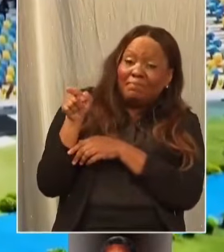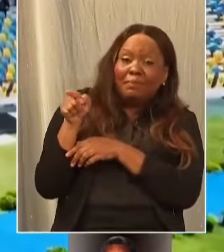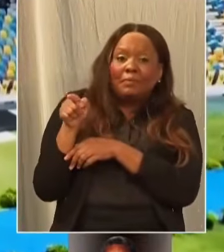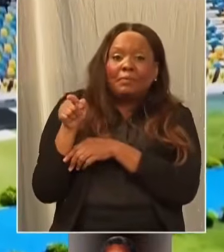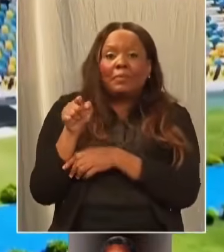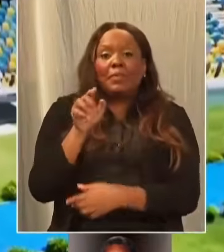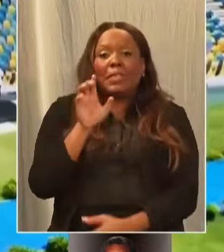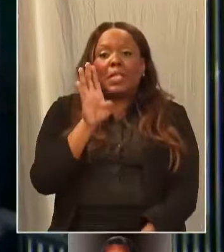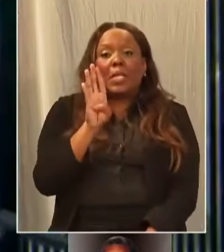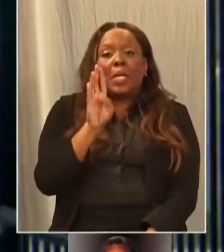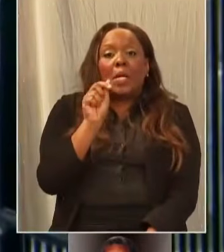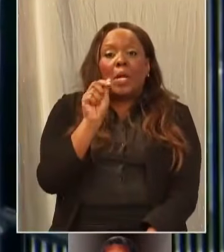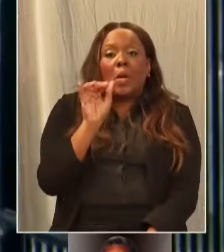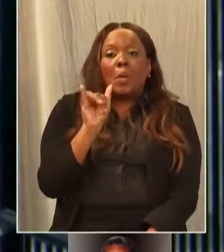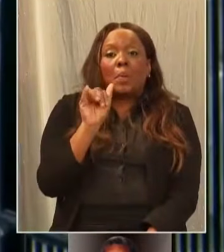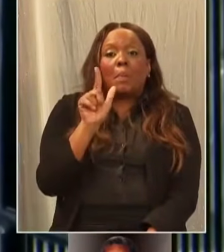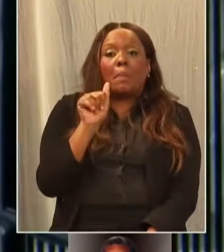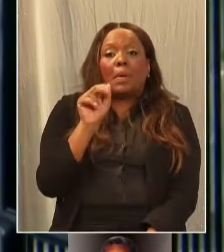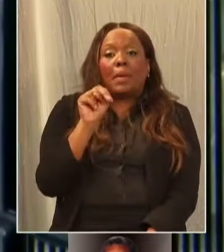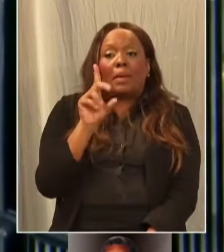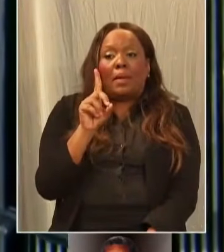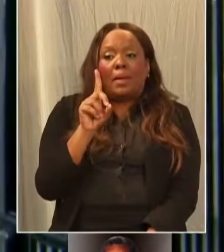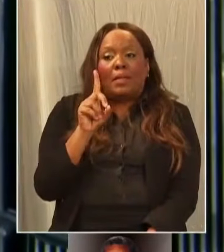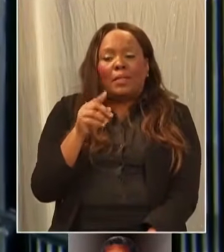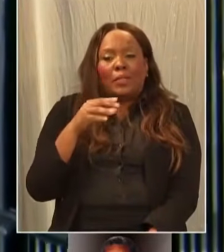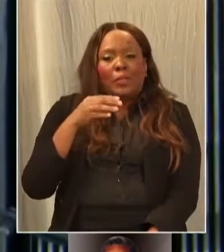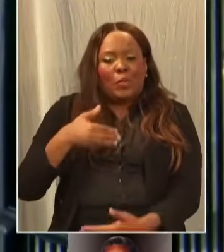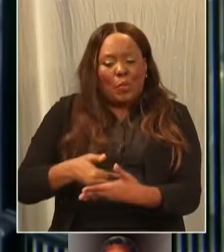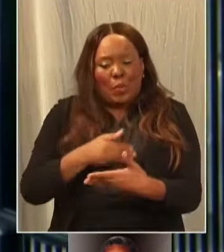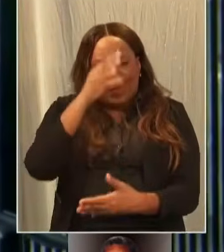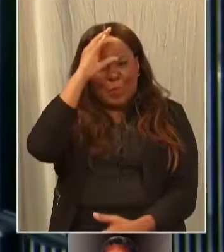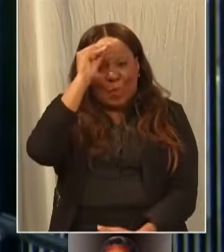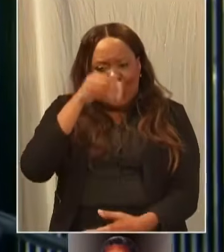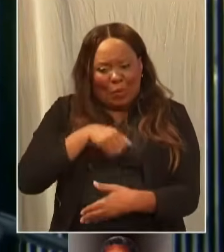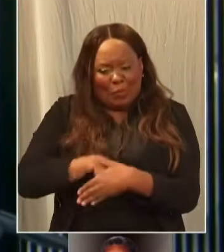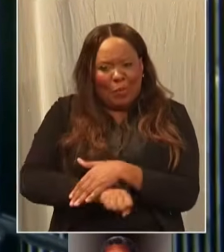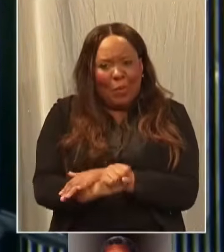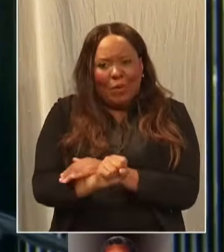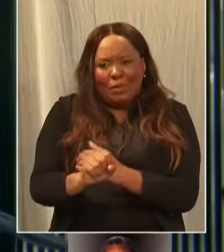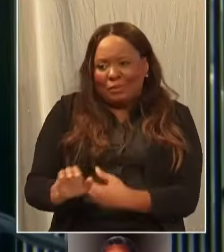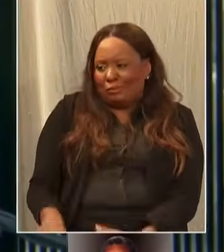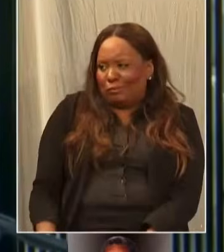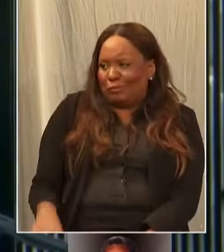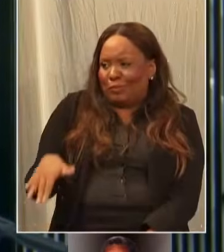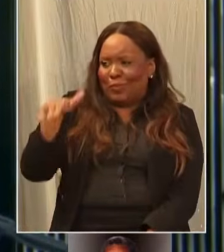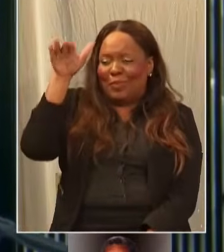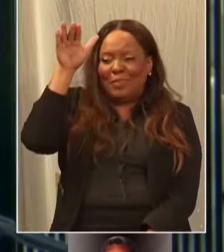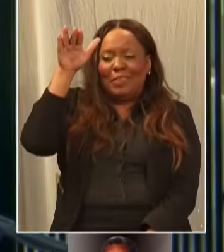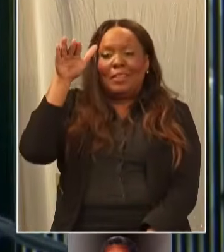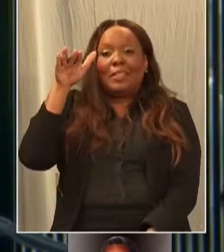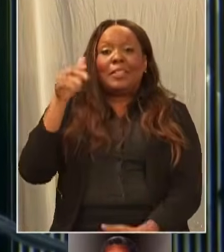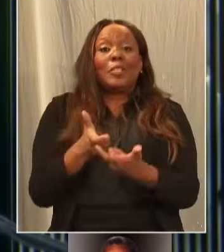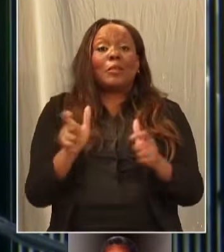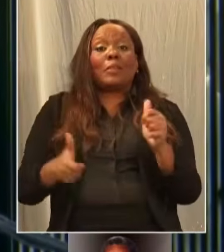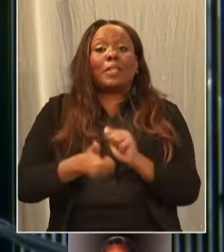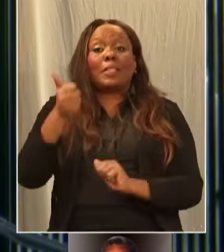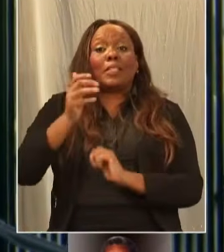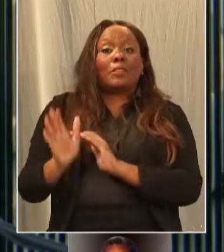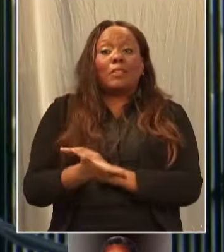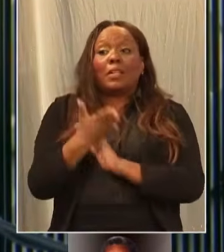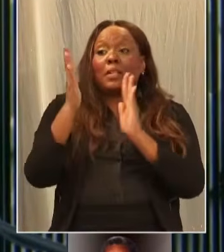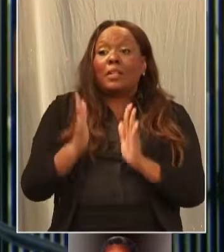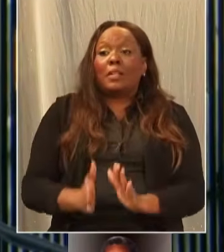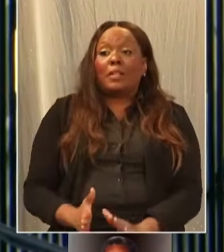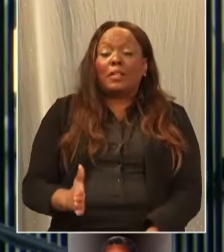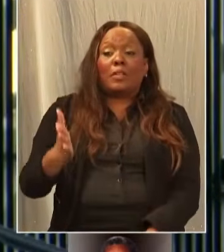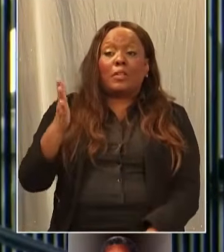born 89 years ago who would grow to become the greatest all-round cricketer the world